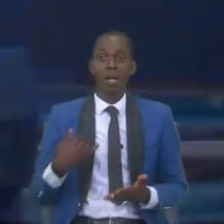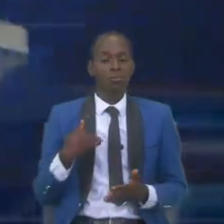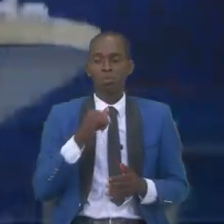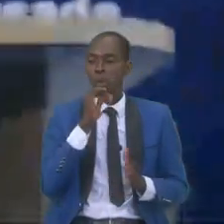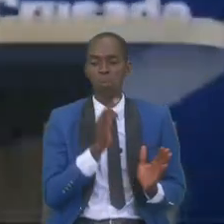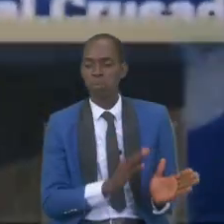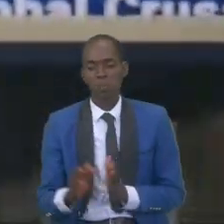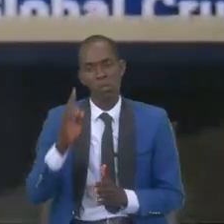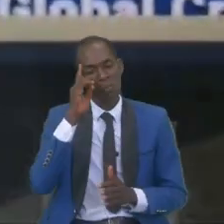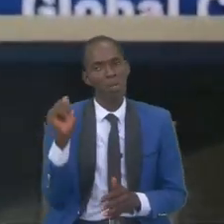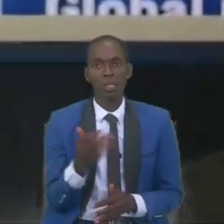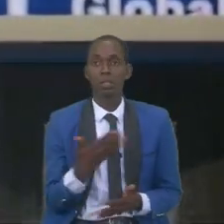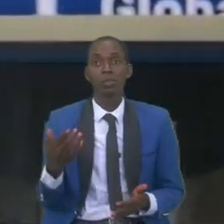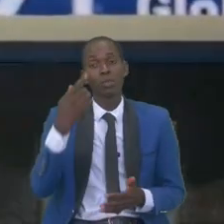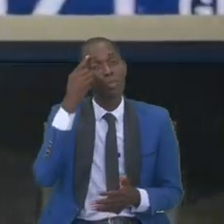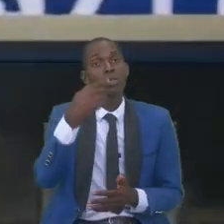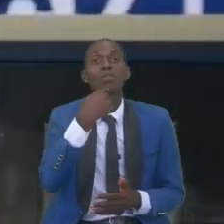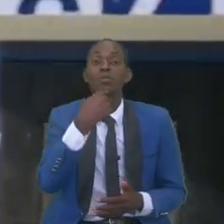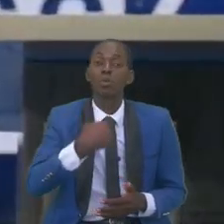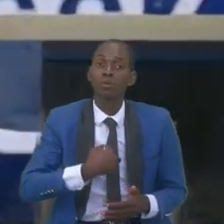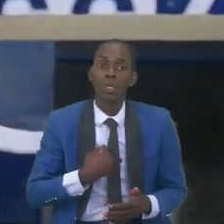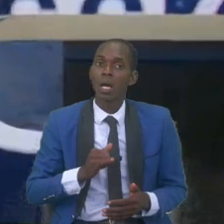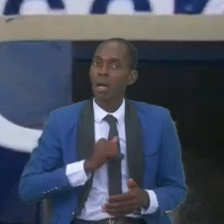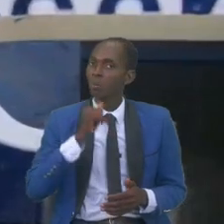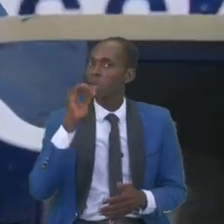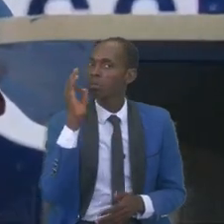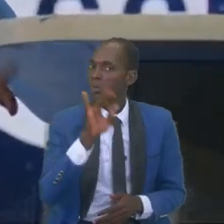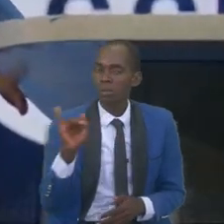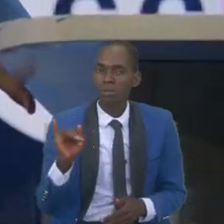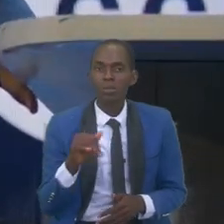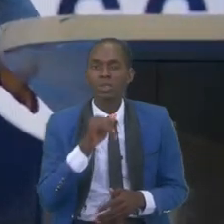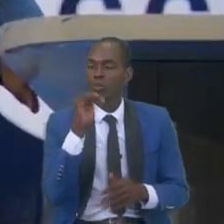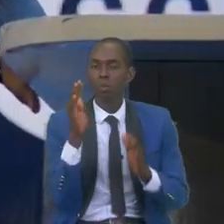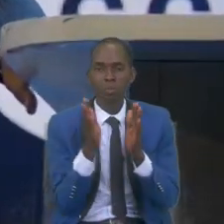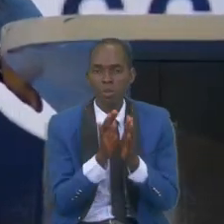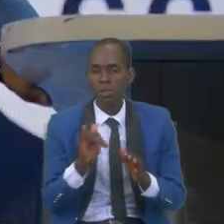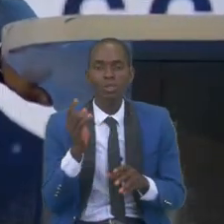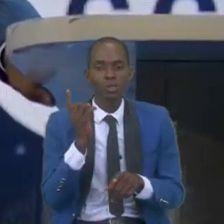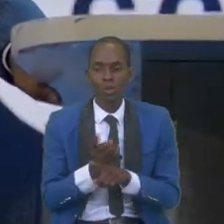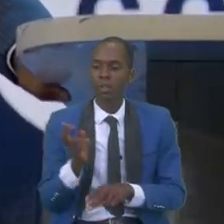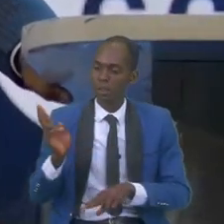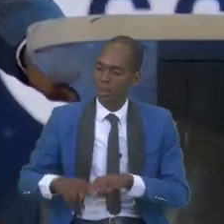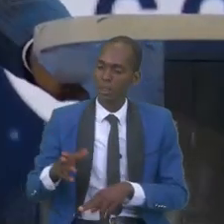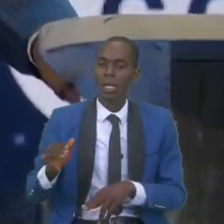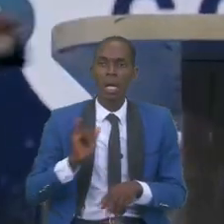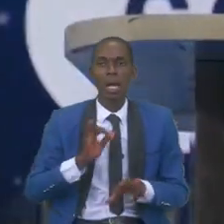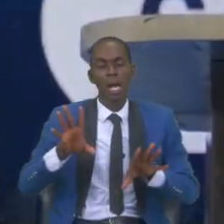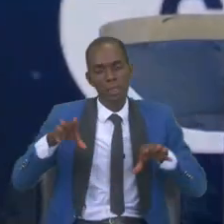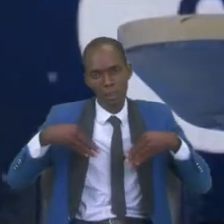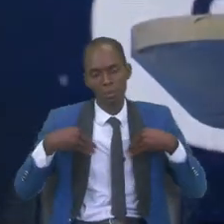anything, because they had told me already I wasn't preaching, I wasn't praying, and accepted the deal. And